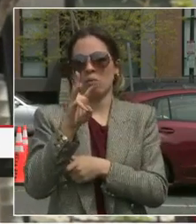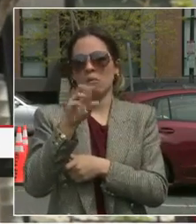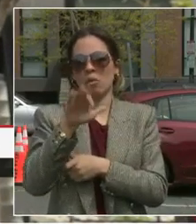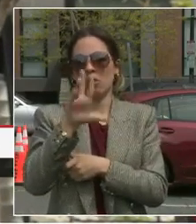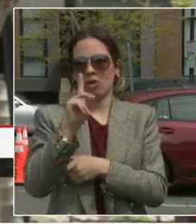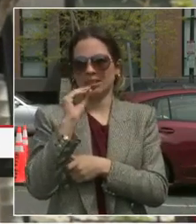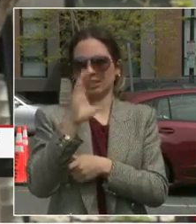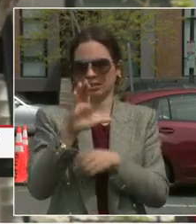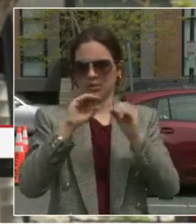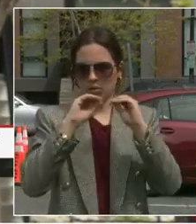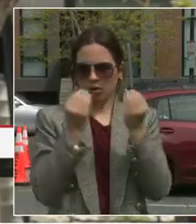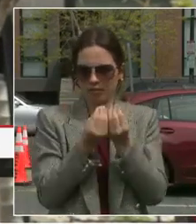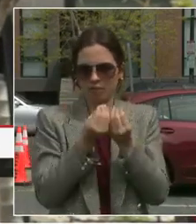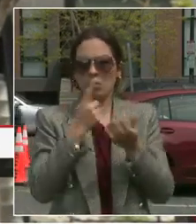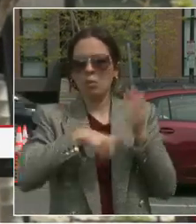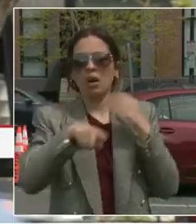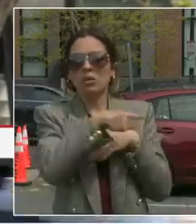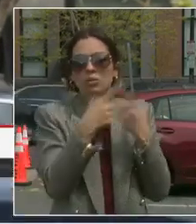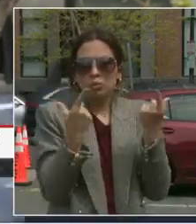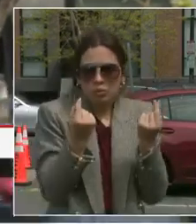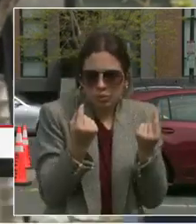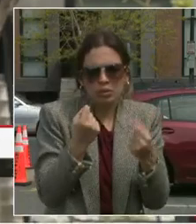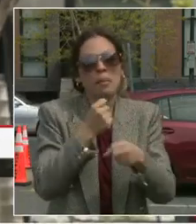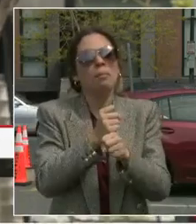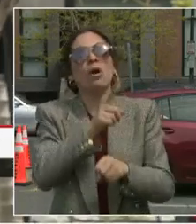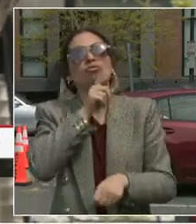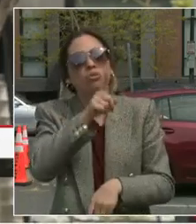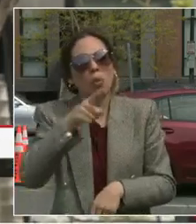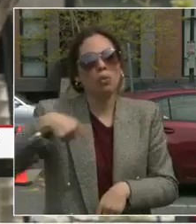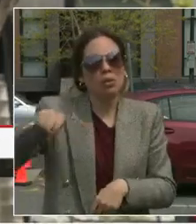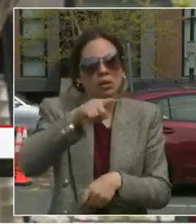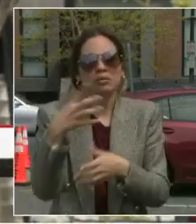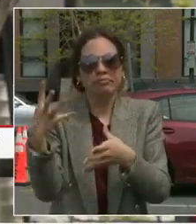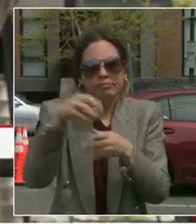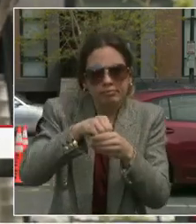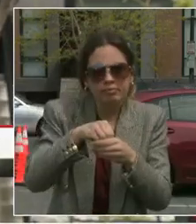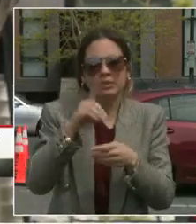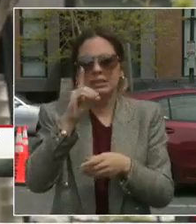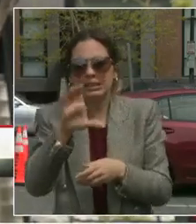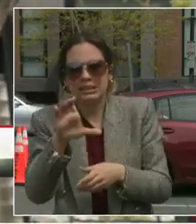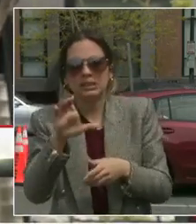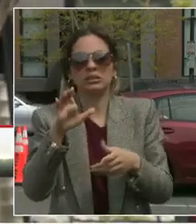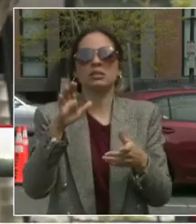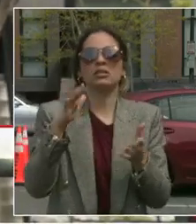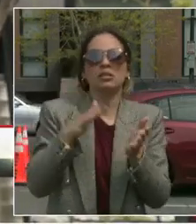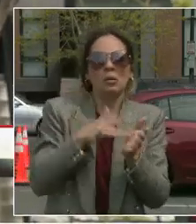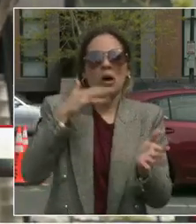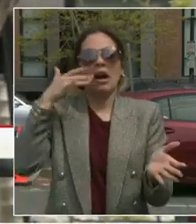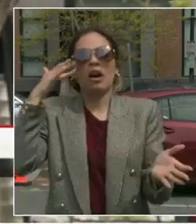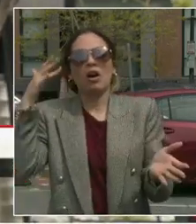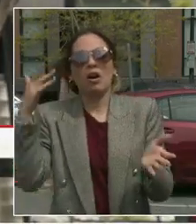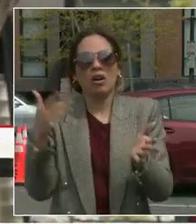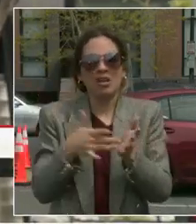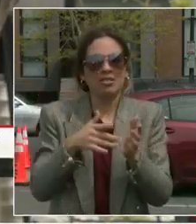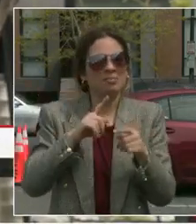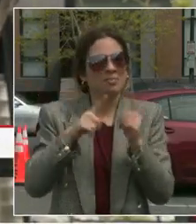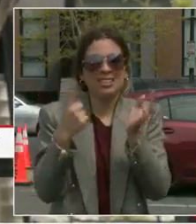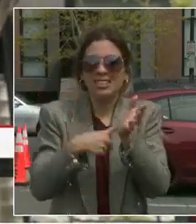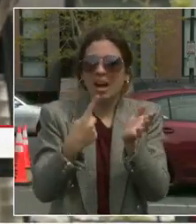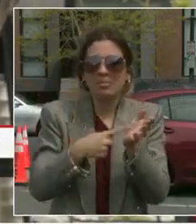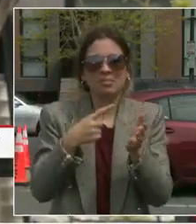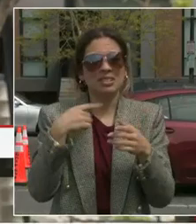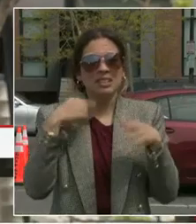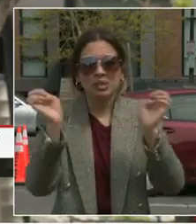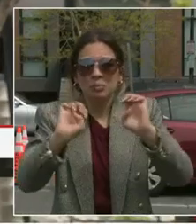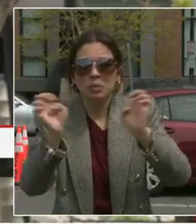organizations do to make sure we can make homelessness rare. People have emergencies, divorces,